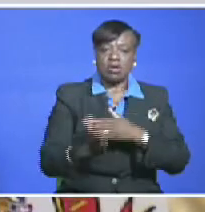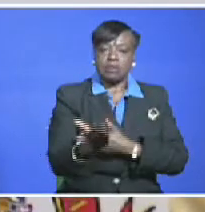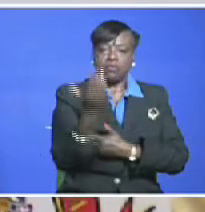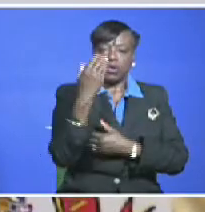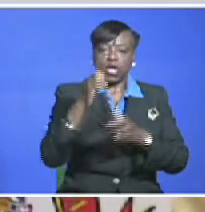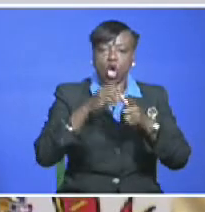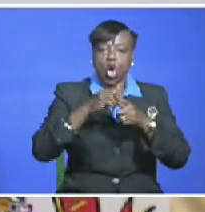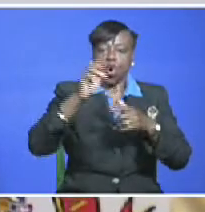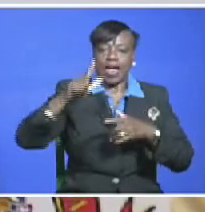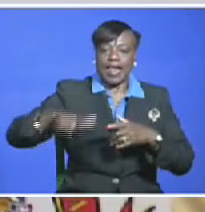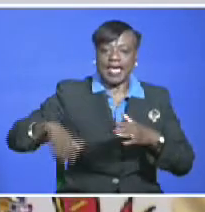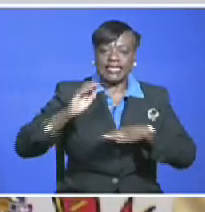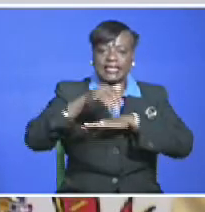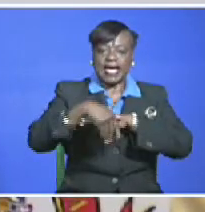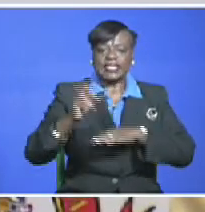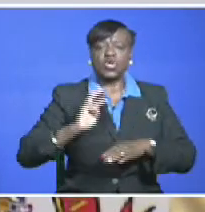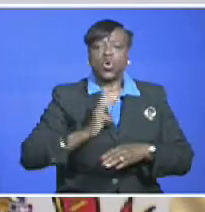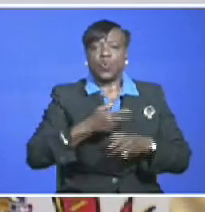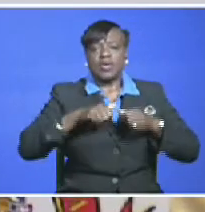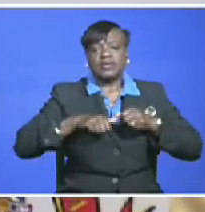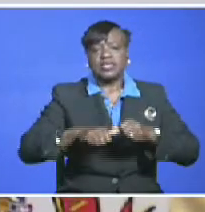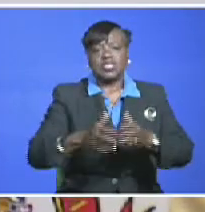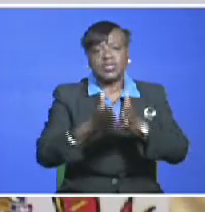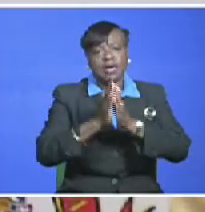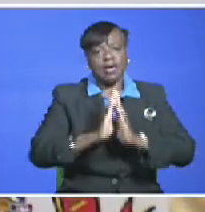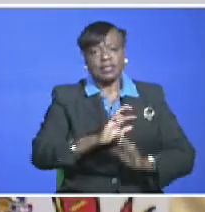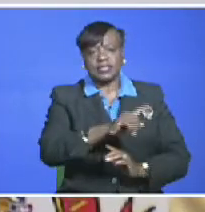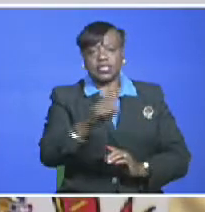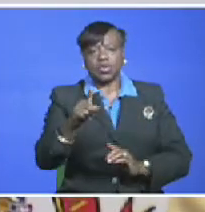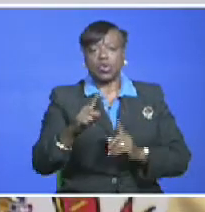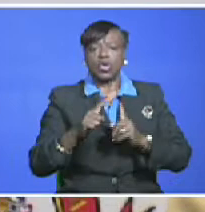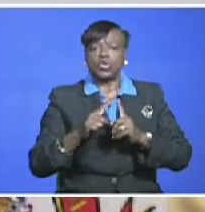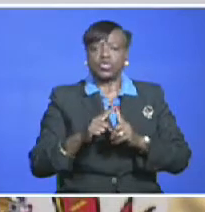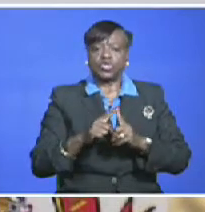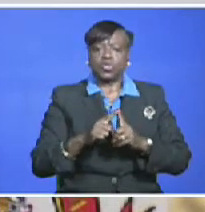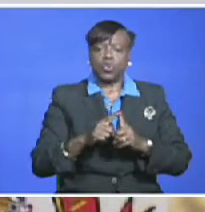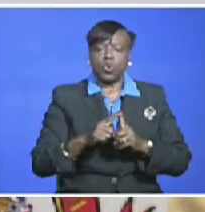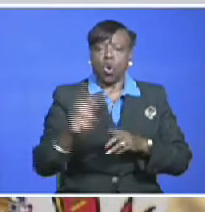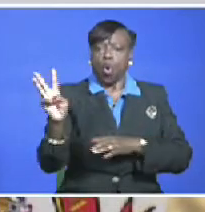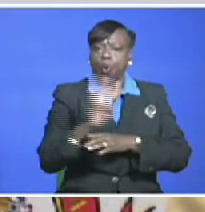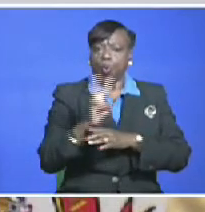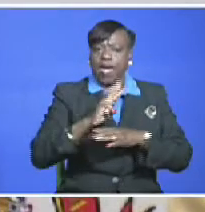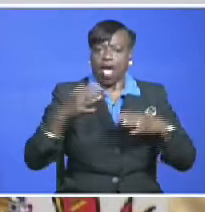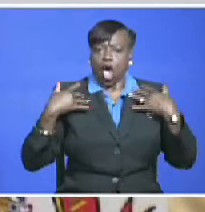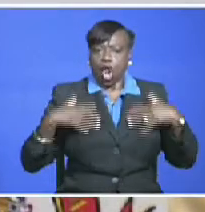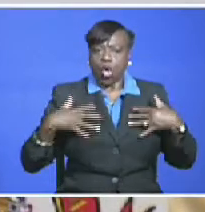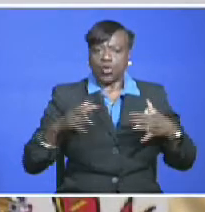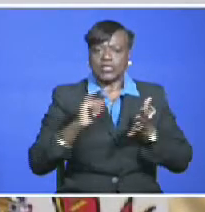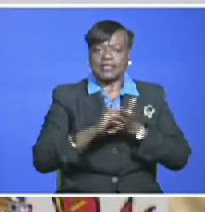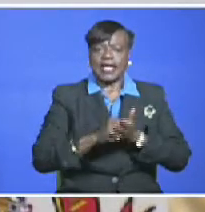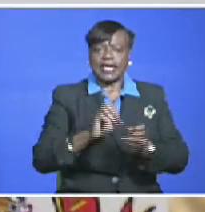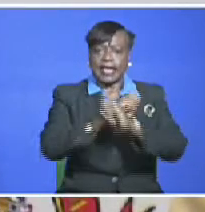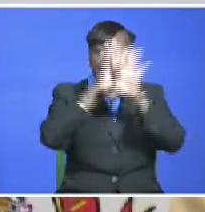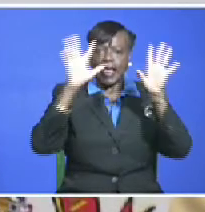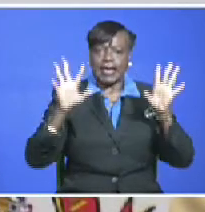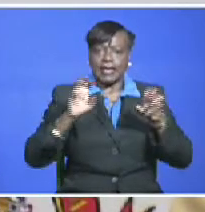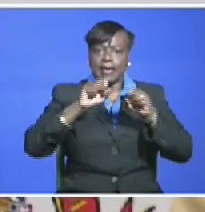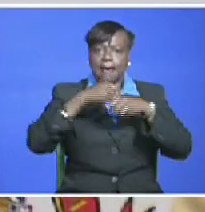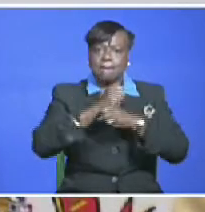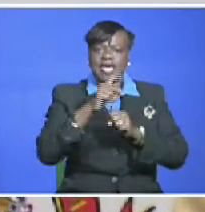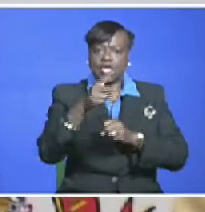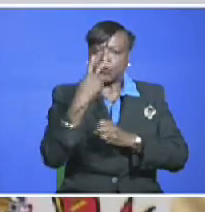night, we continue to appeal to you to adorn outfits that can clearly make you